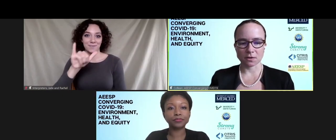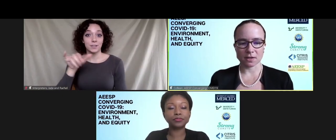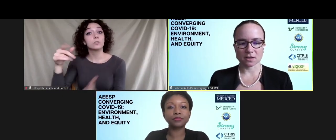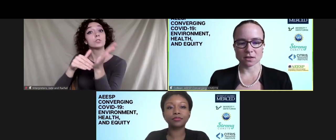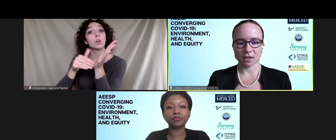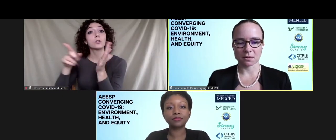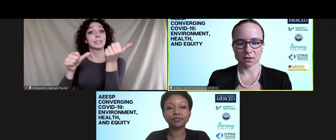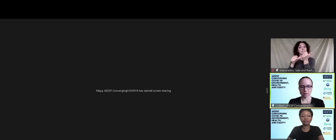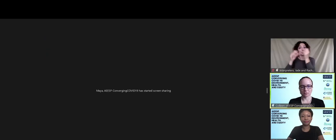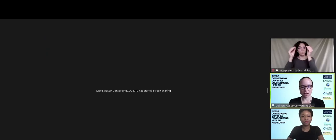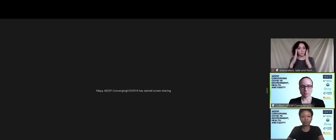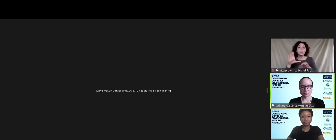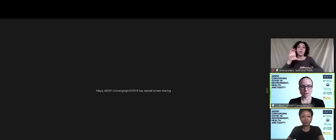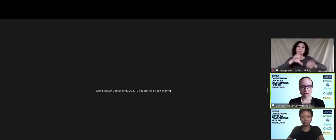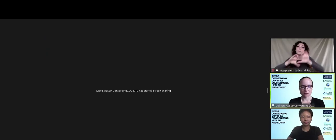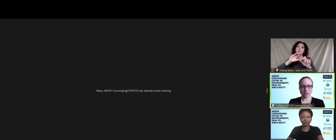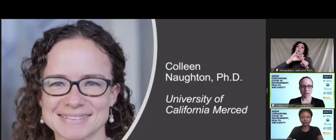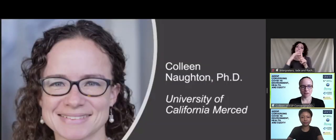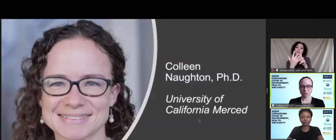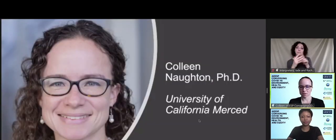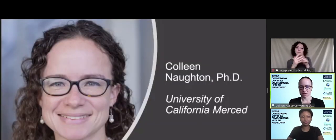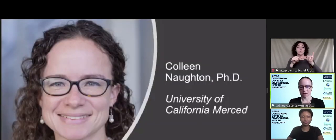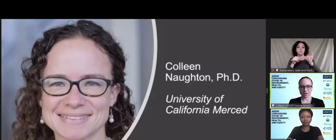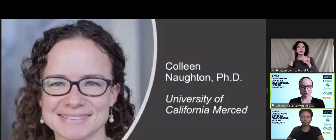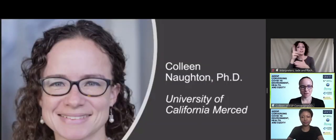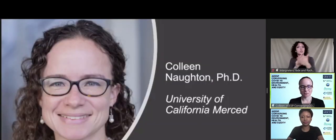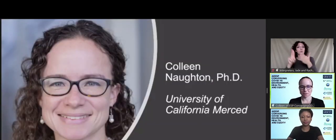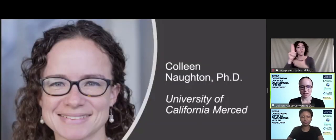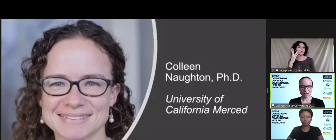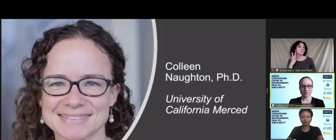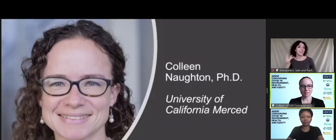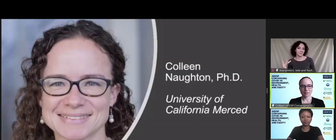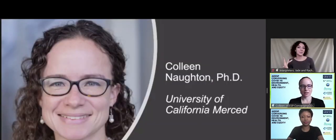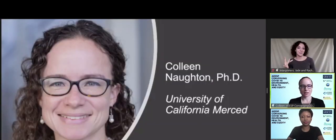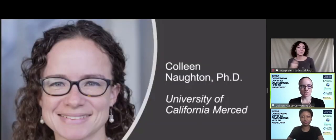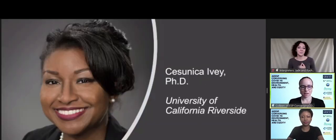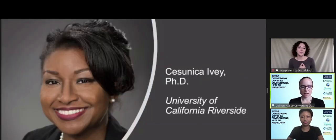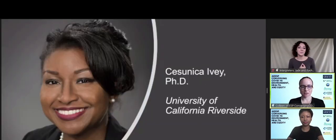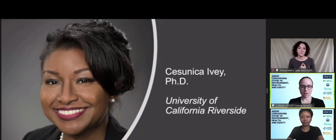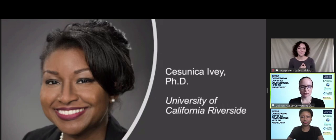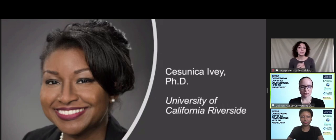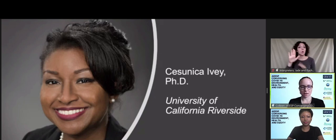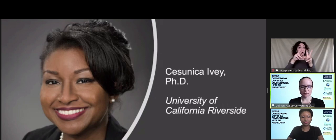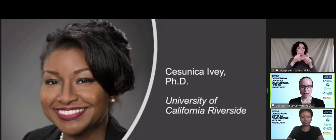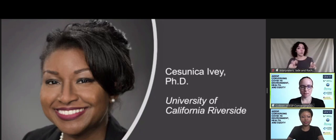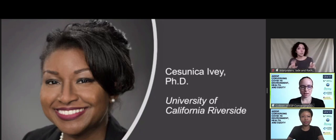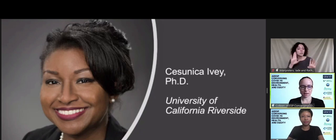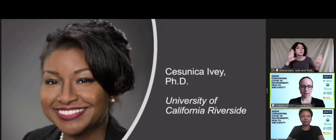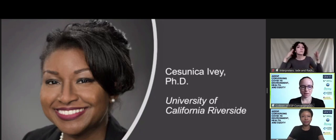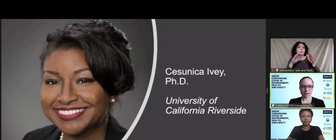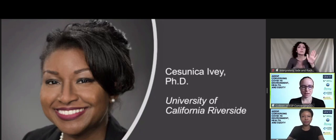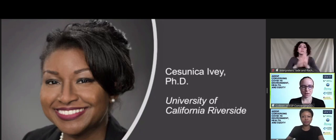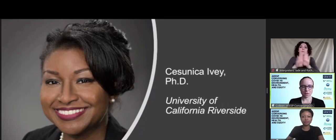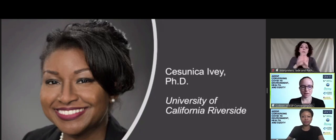assistant professor of chemical and environmental engineering at the university of california riverside her research centers on developing and